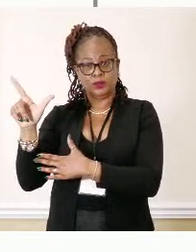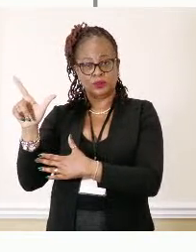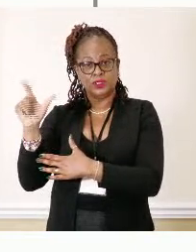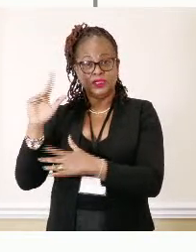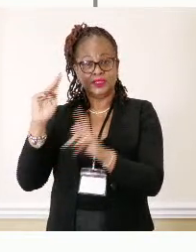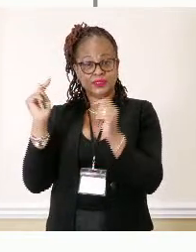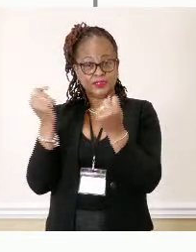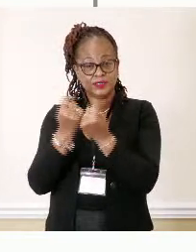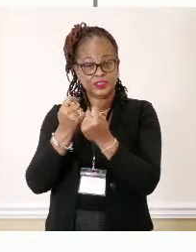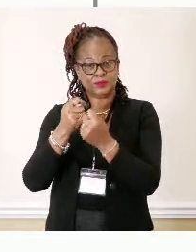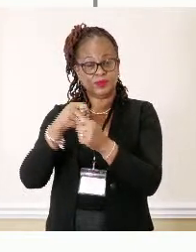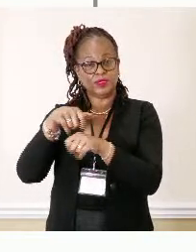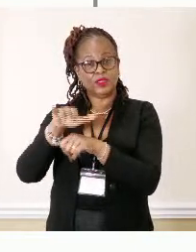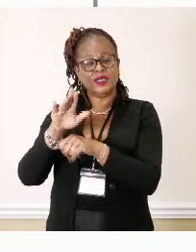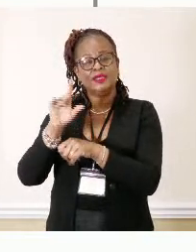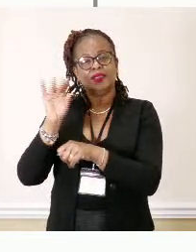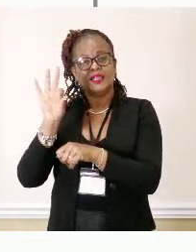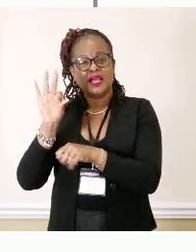team administered